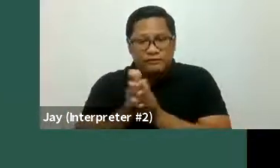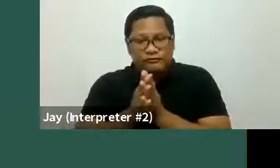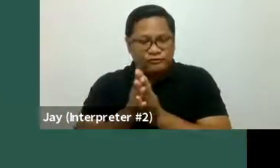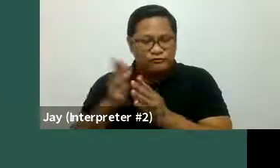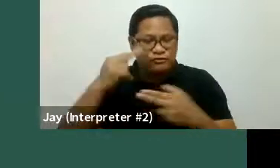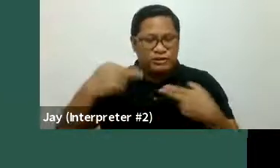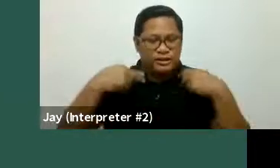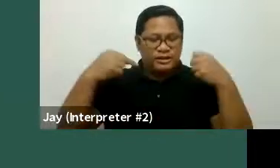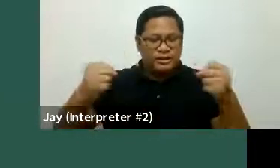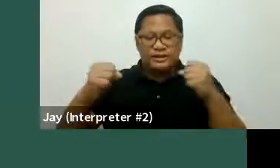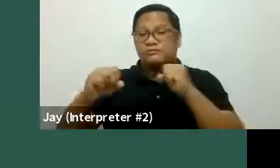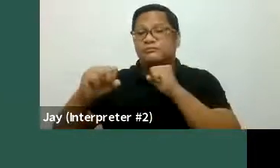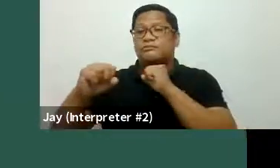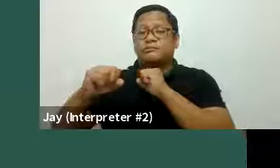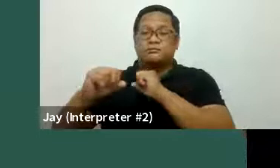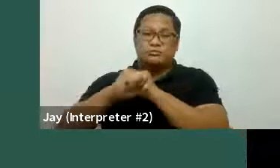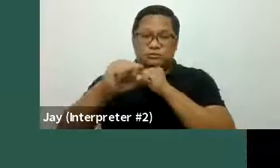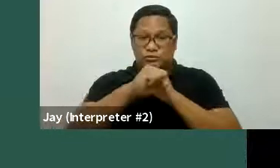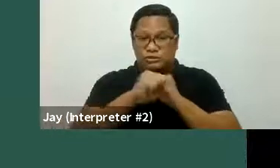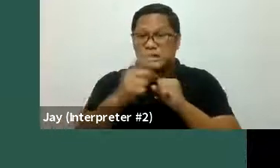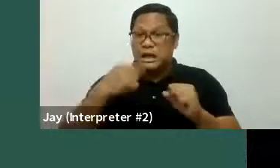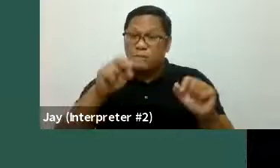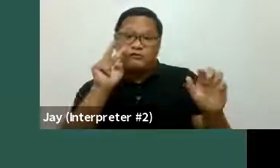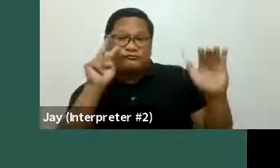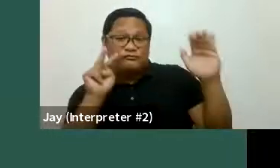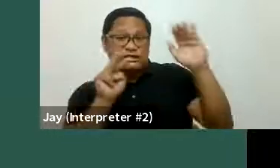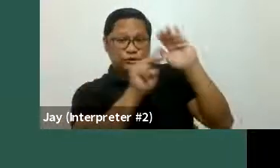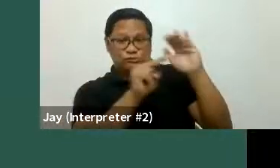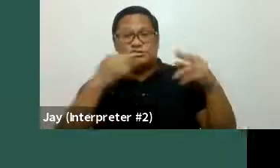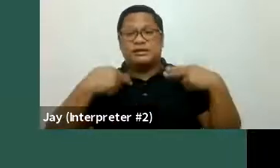promotion. And our vision for